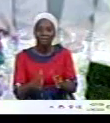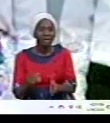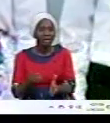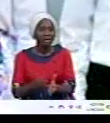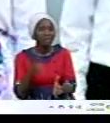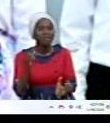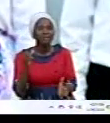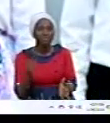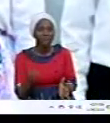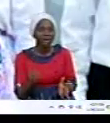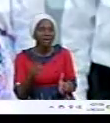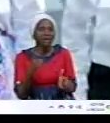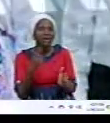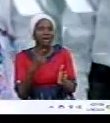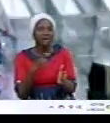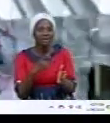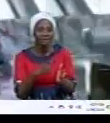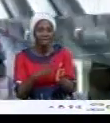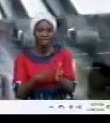death its